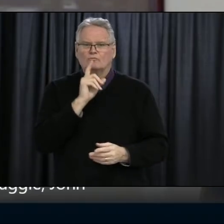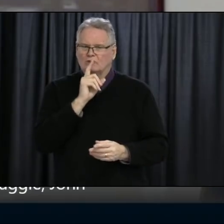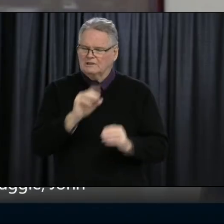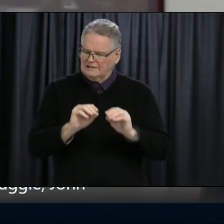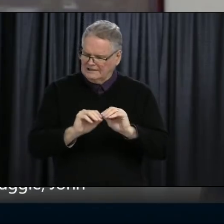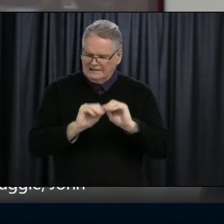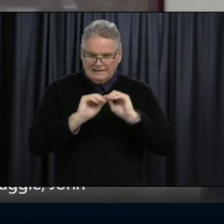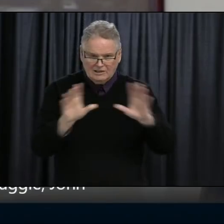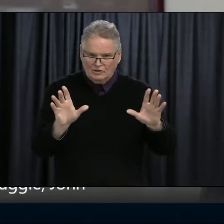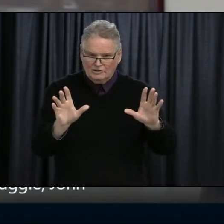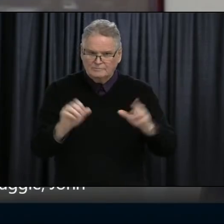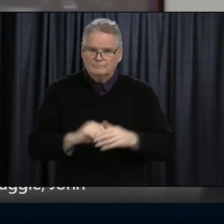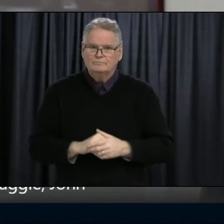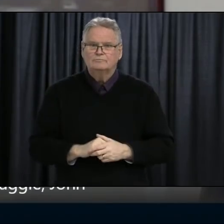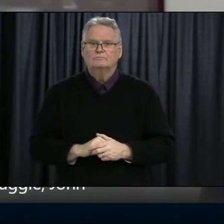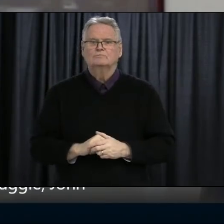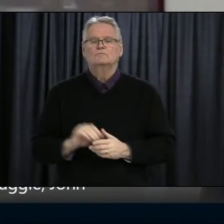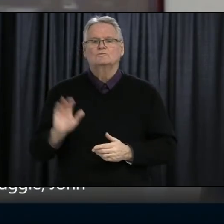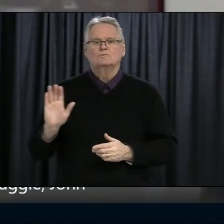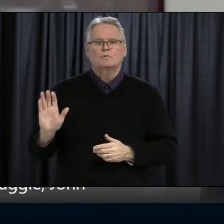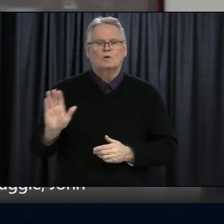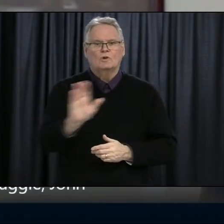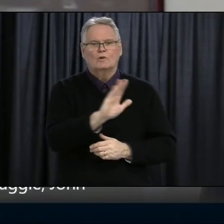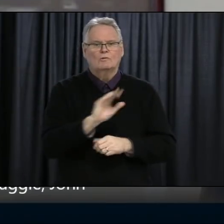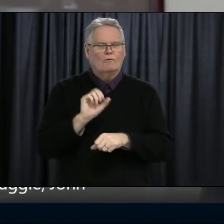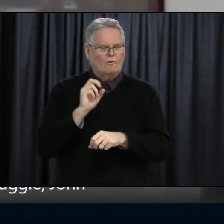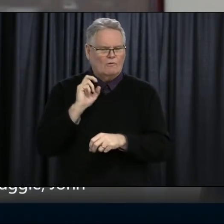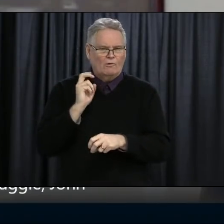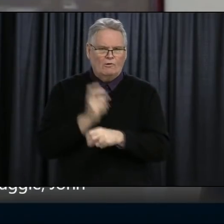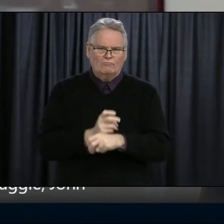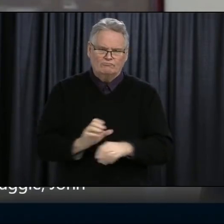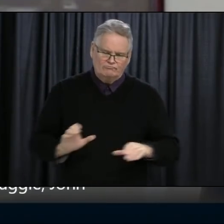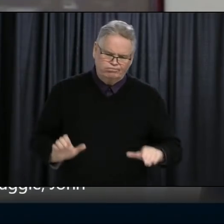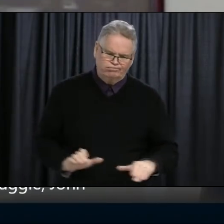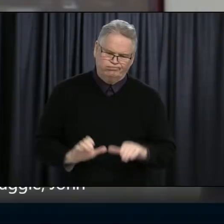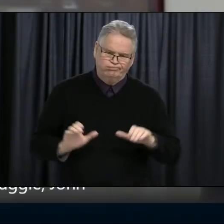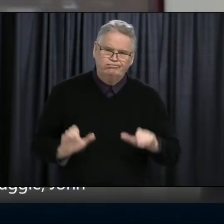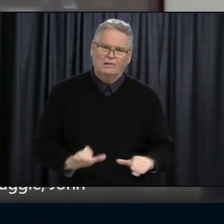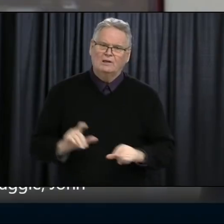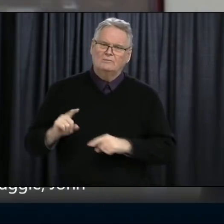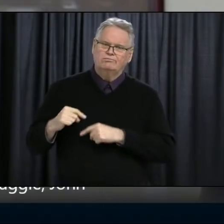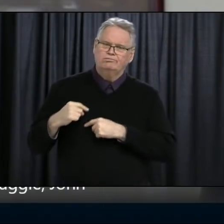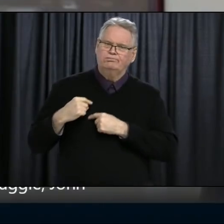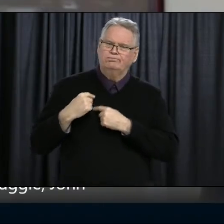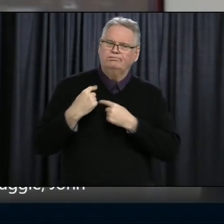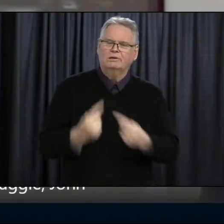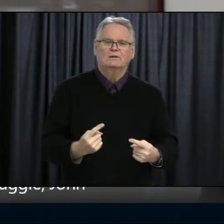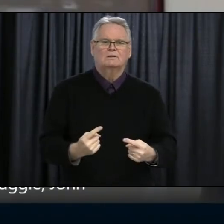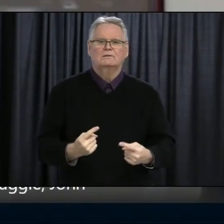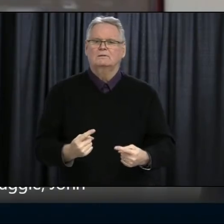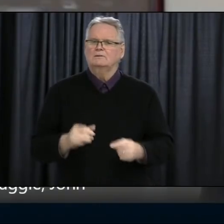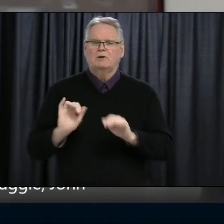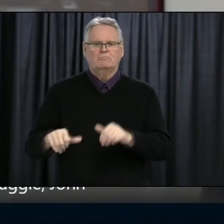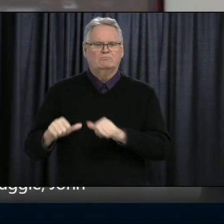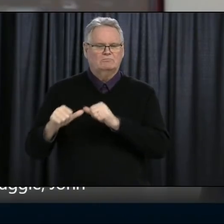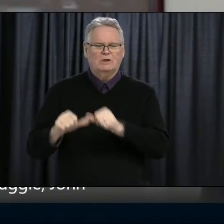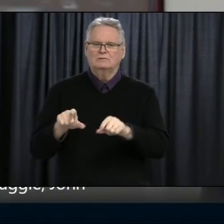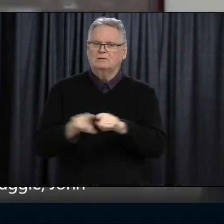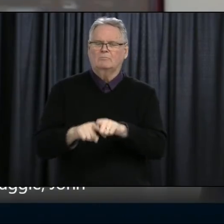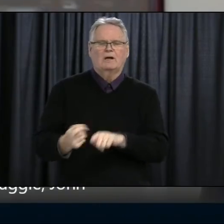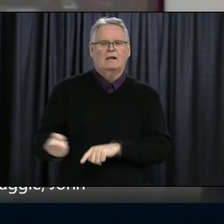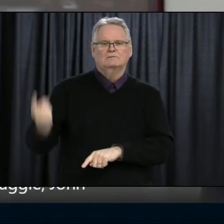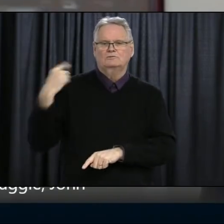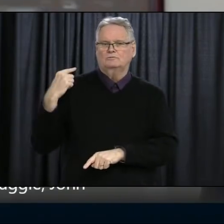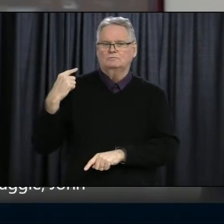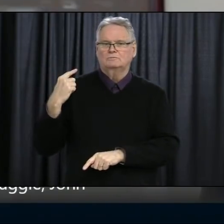your hard work and efforts in doing just that that we brought the initial wave under control. We dealt with the spikes that